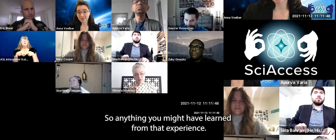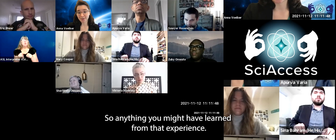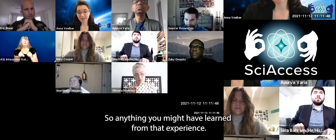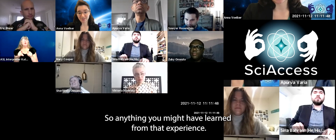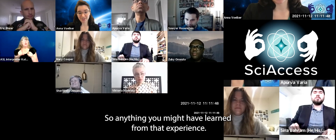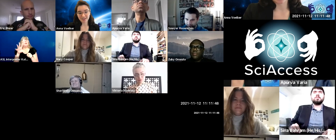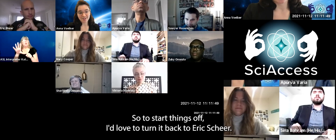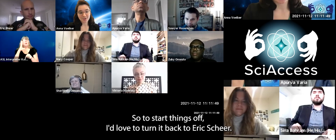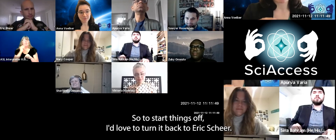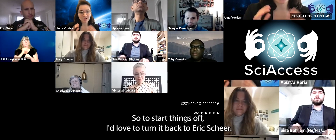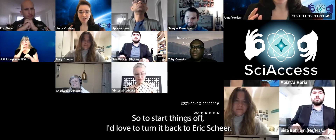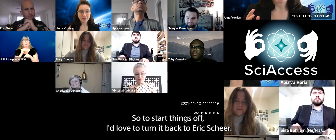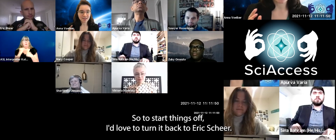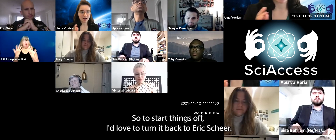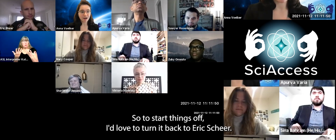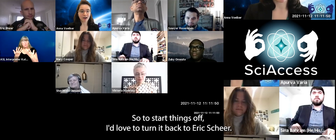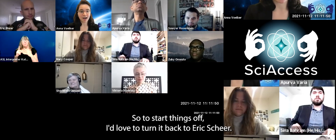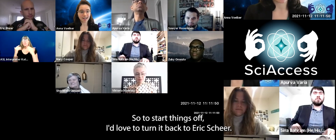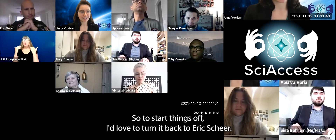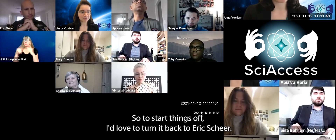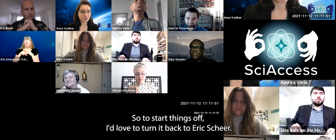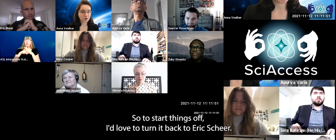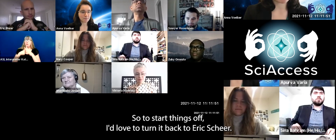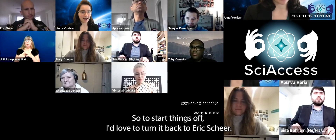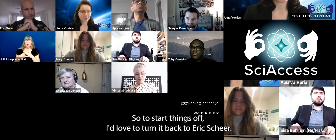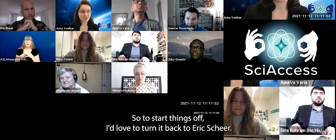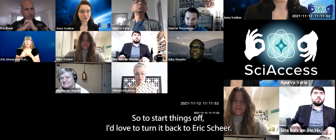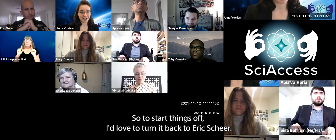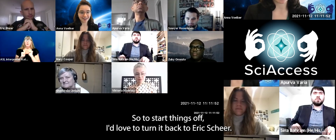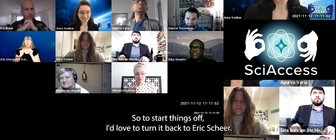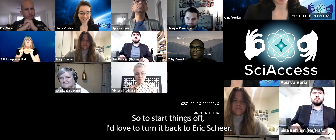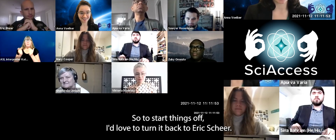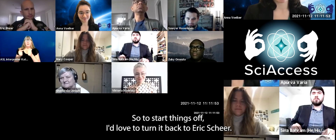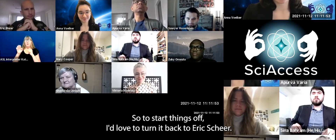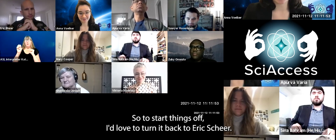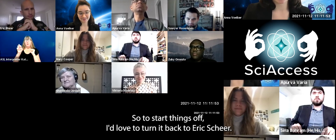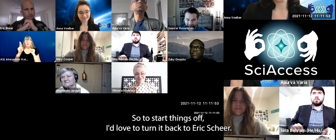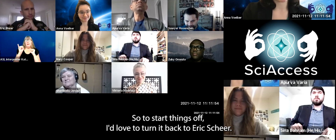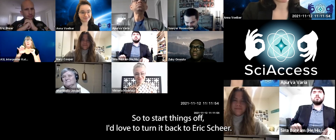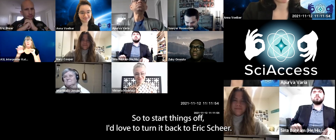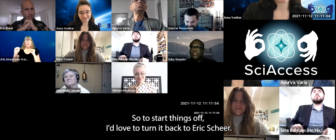that experience. So to start things off, I'd love to turn it back to Eric Shear.